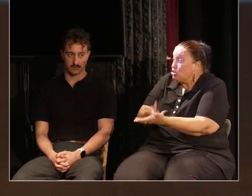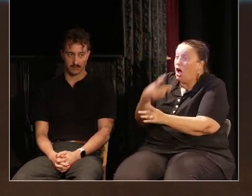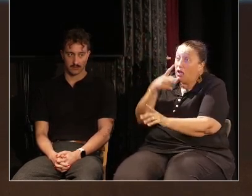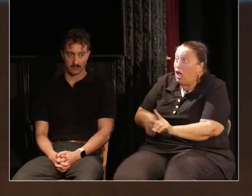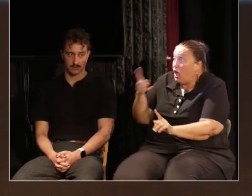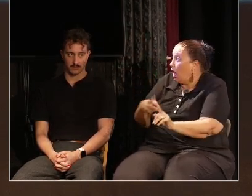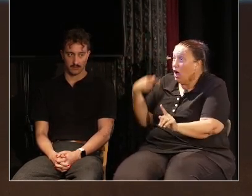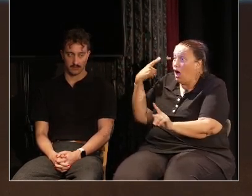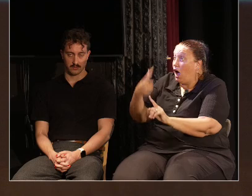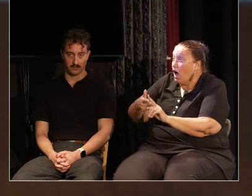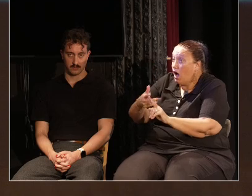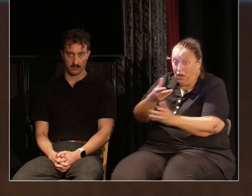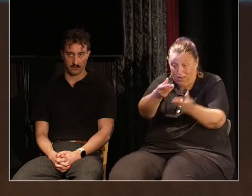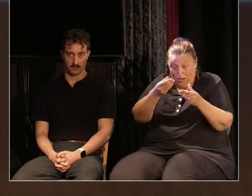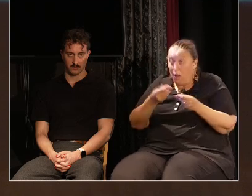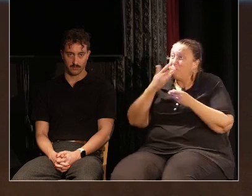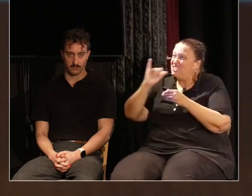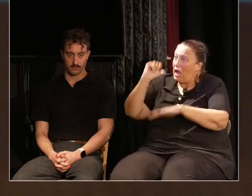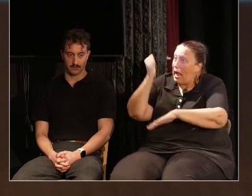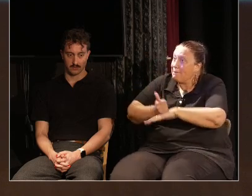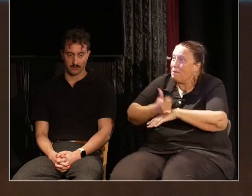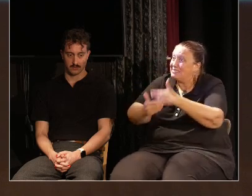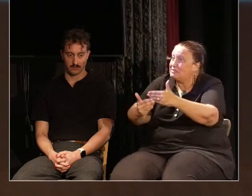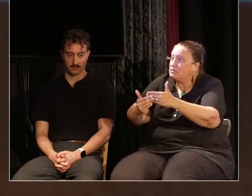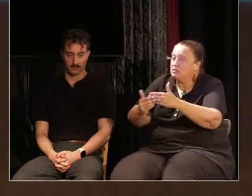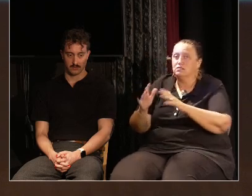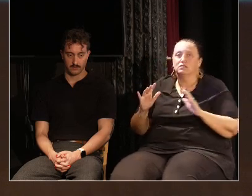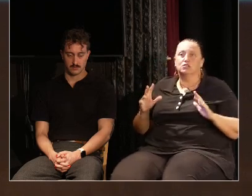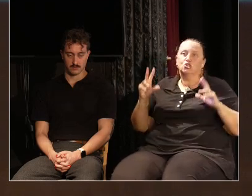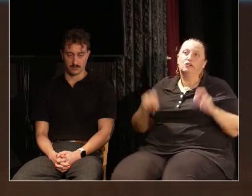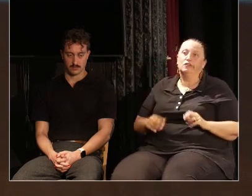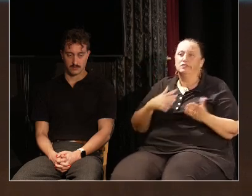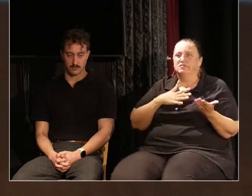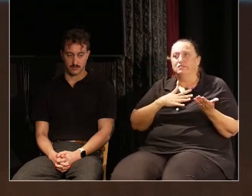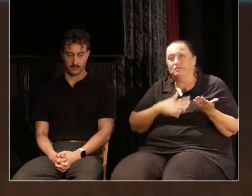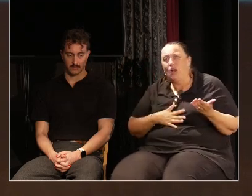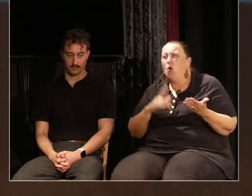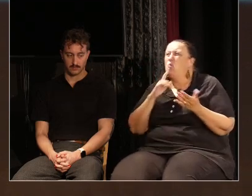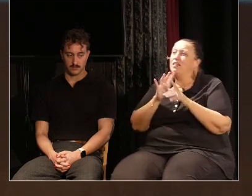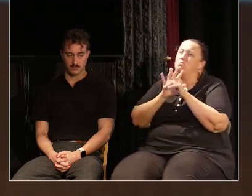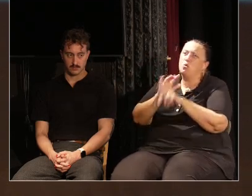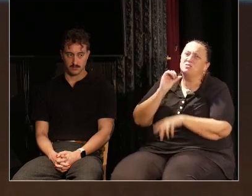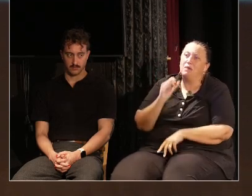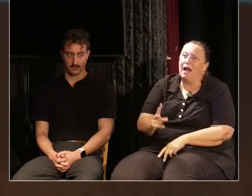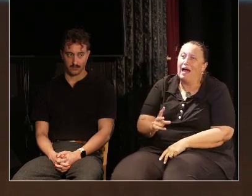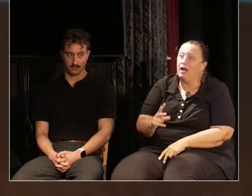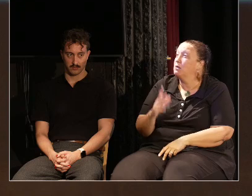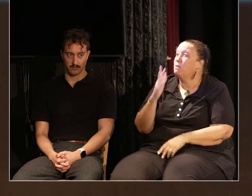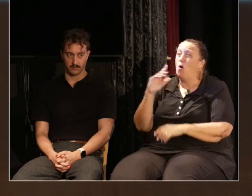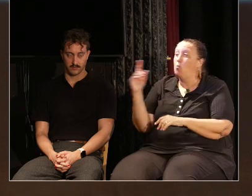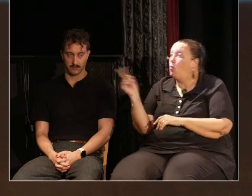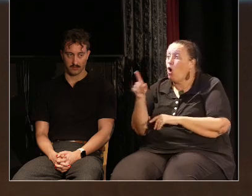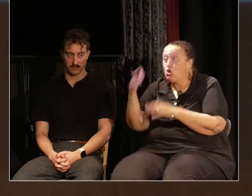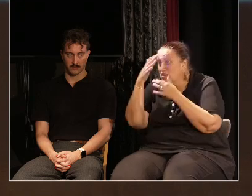time and time and time again, just implement them now. And yes, there's probably going to be pushback. There's going to be pushback no matter what you do. We can't live our lives on